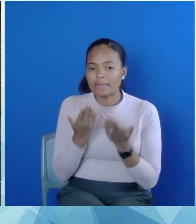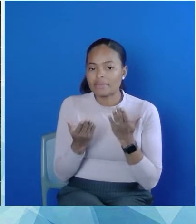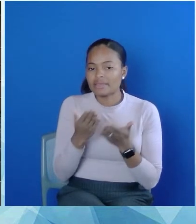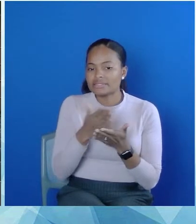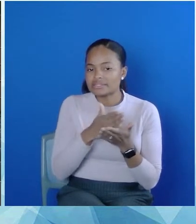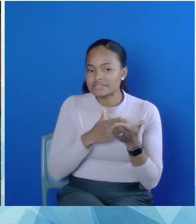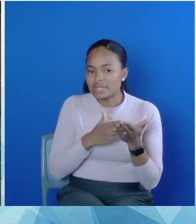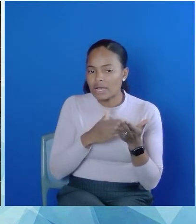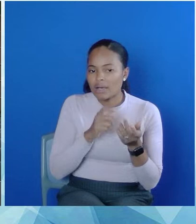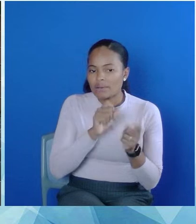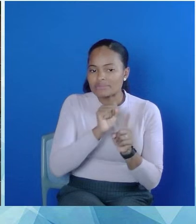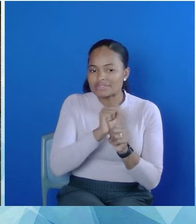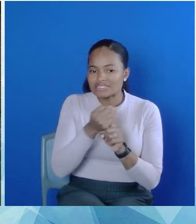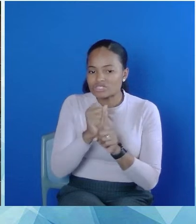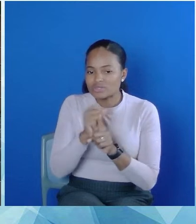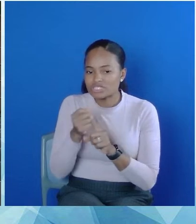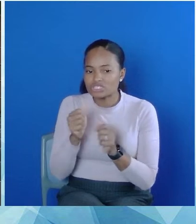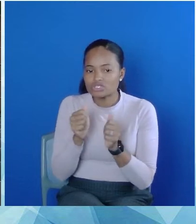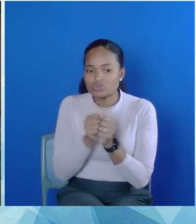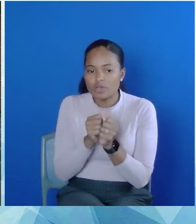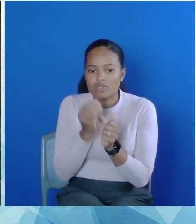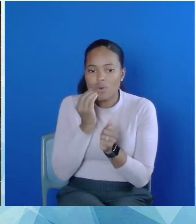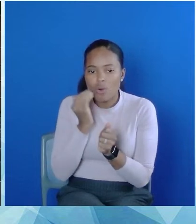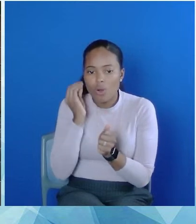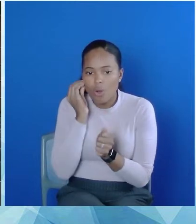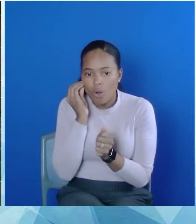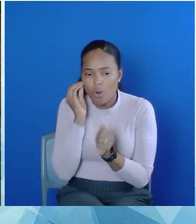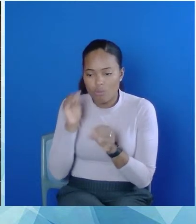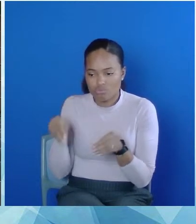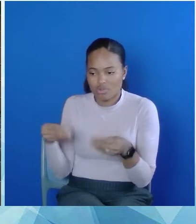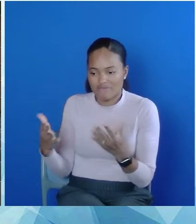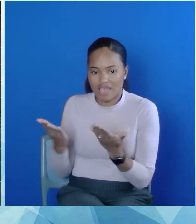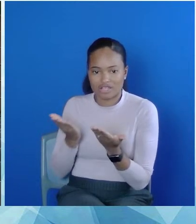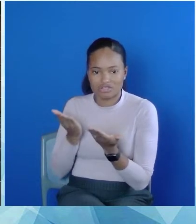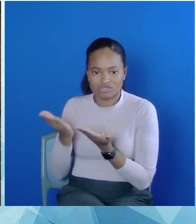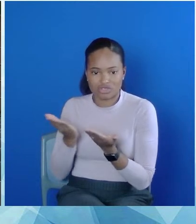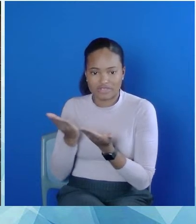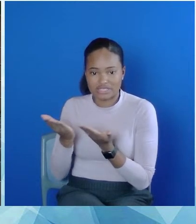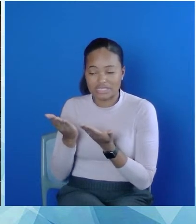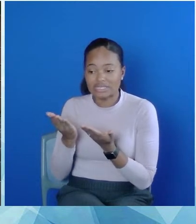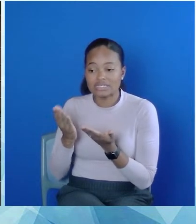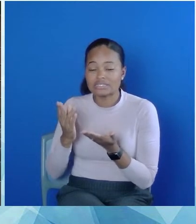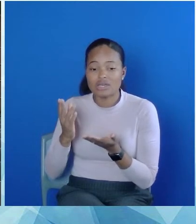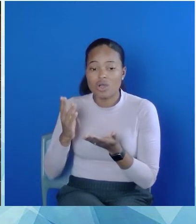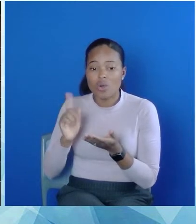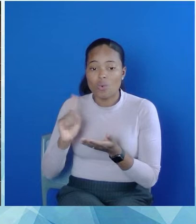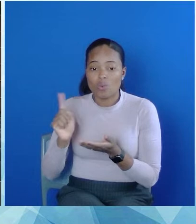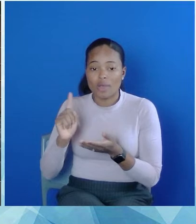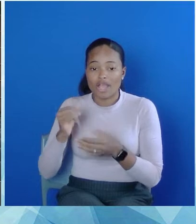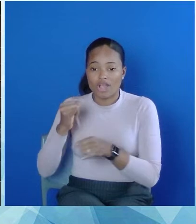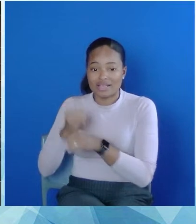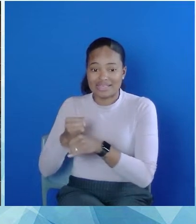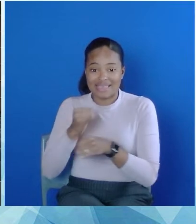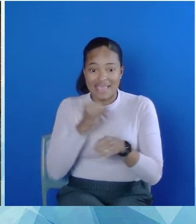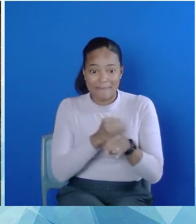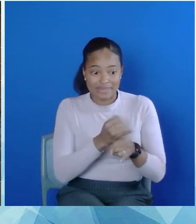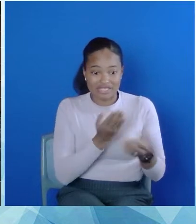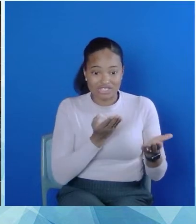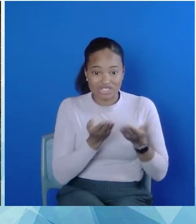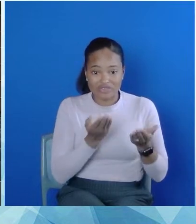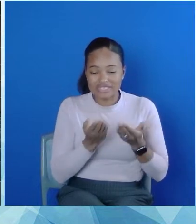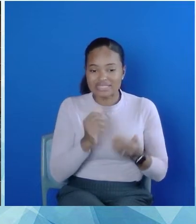with homebound services where the campus-based programs would not be considered the least restrictive